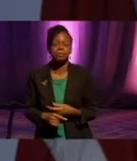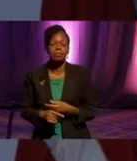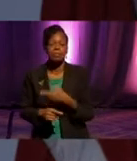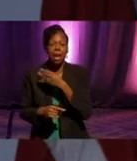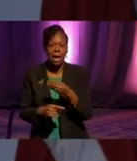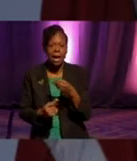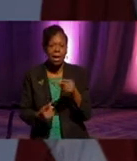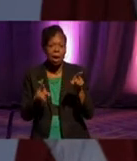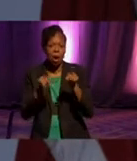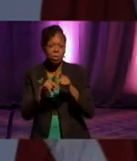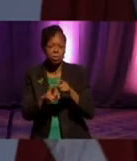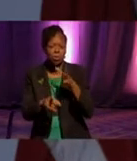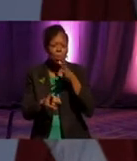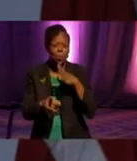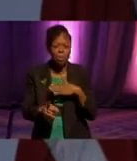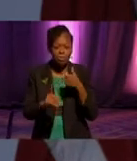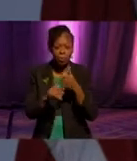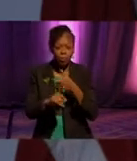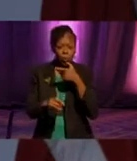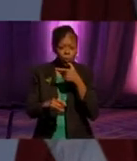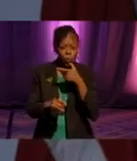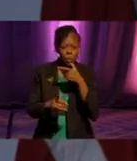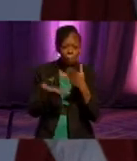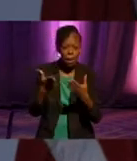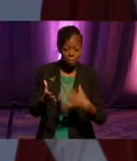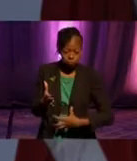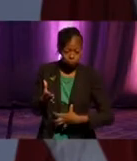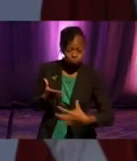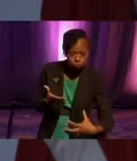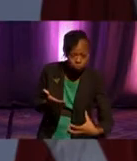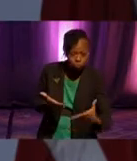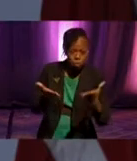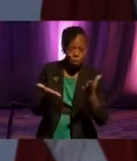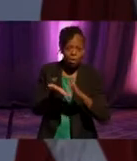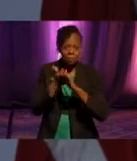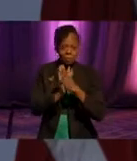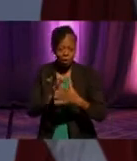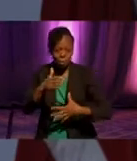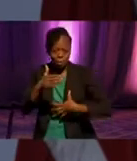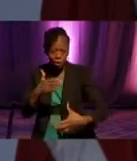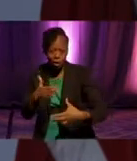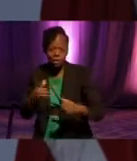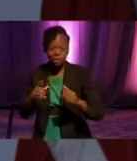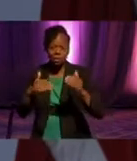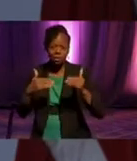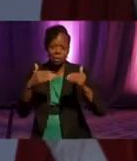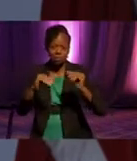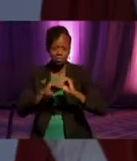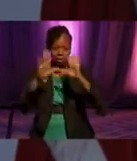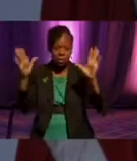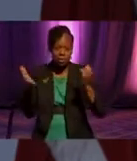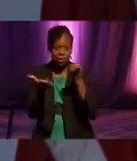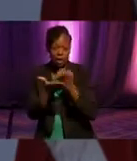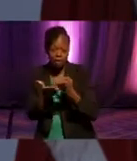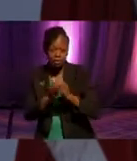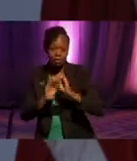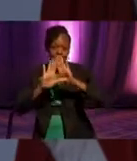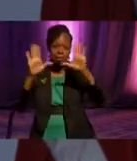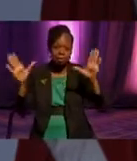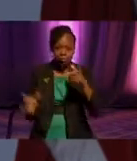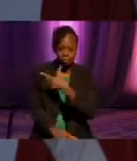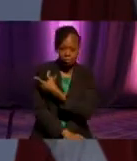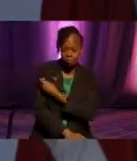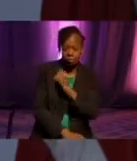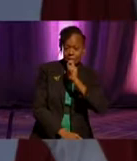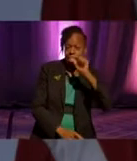get pregnant. Let's be clear, the evidence is clear. The vaccine is not only safe for pregnant